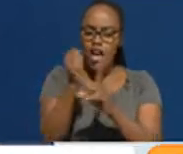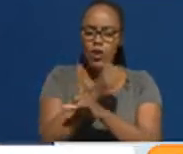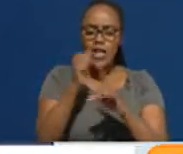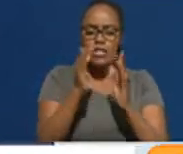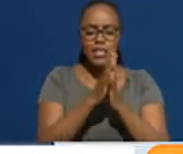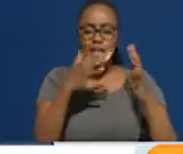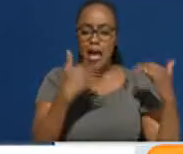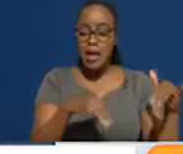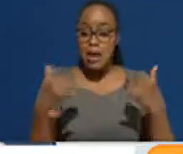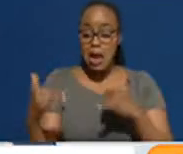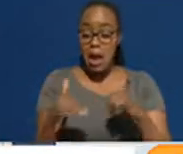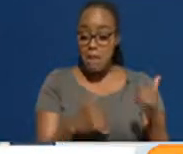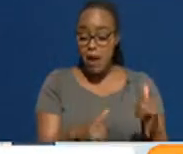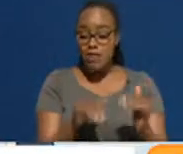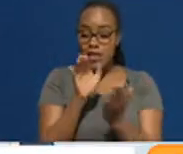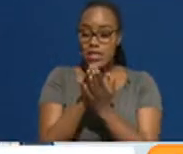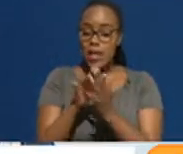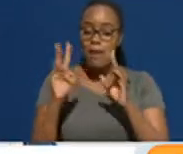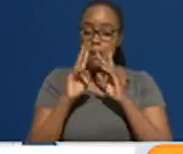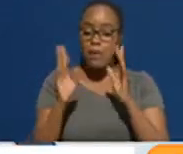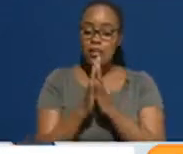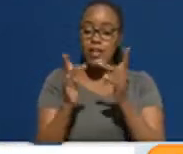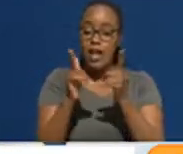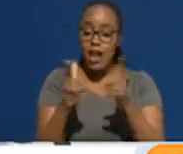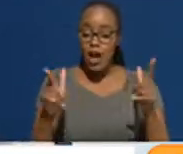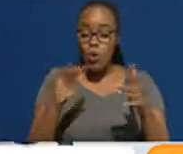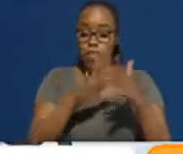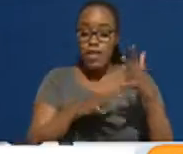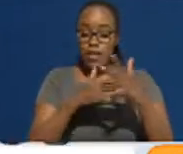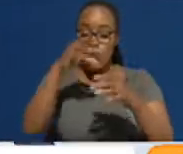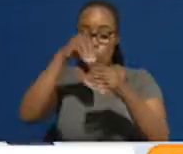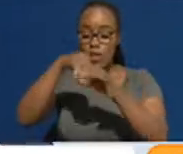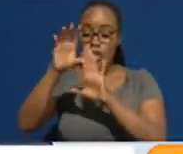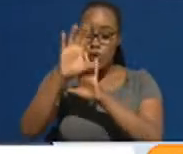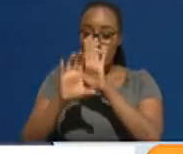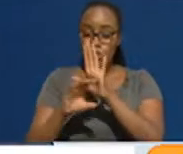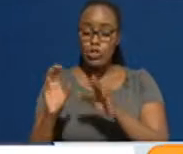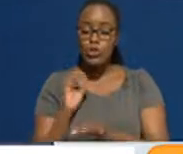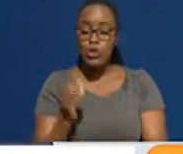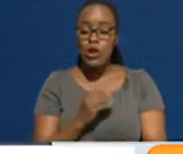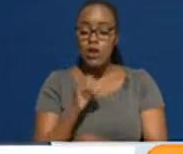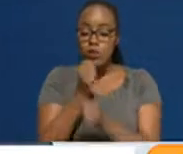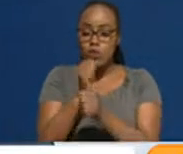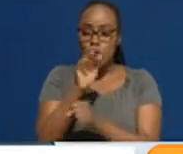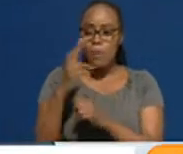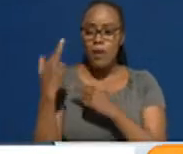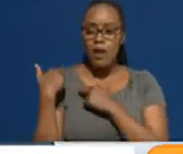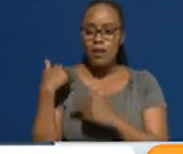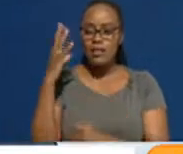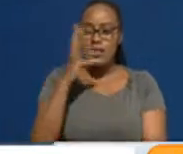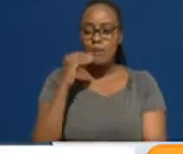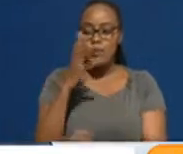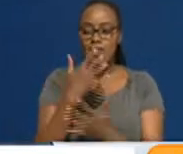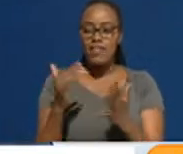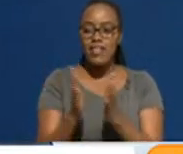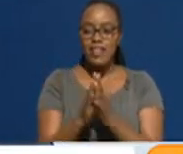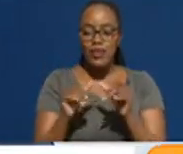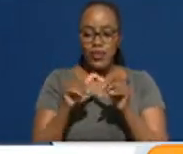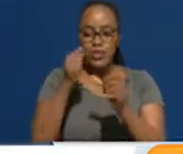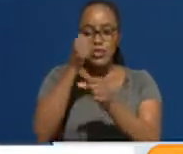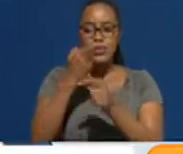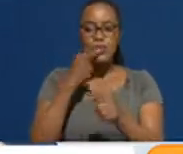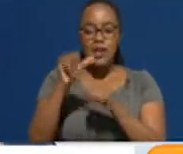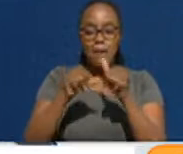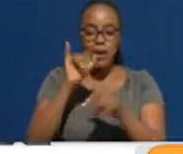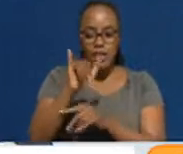drama. Just maintaining peace and allowing the structures within our constitution to play their role. That's a beautiful thing, and we must keep talking about it.